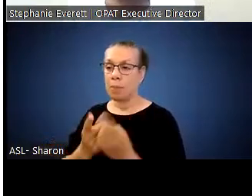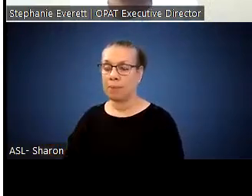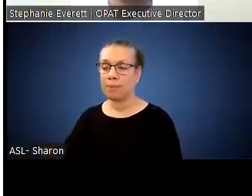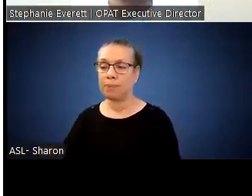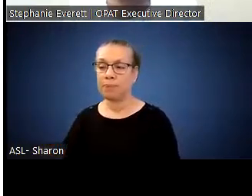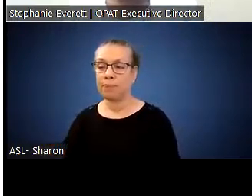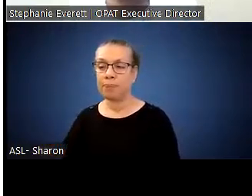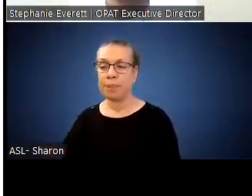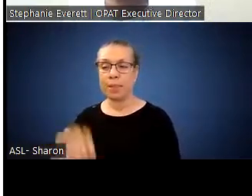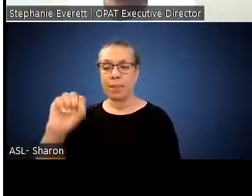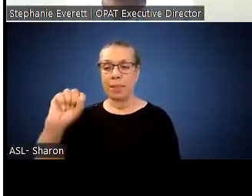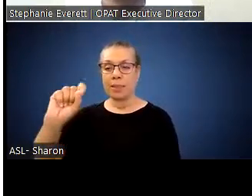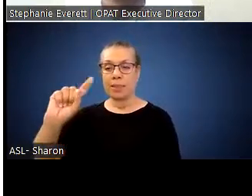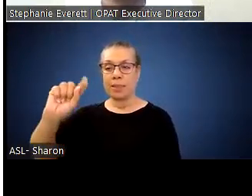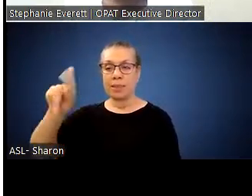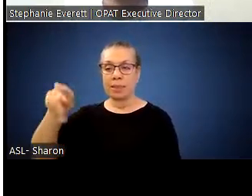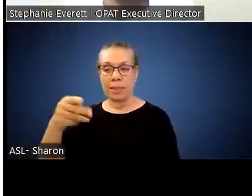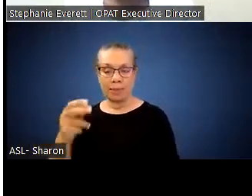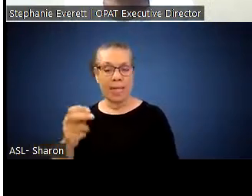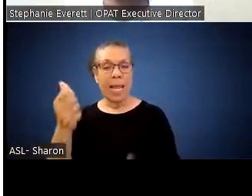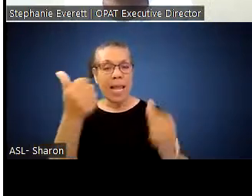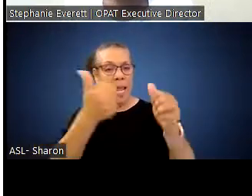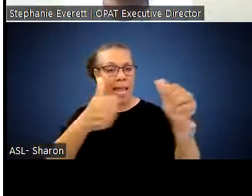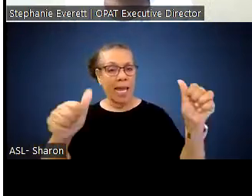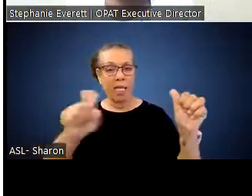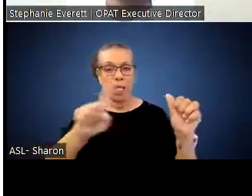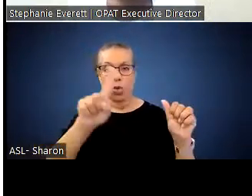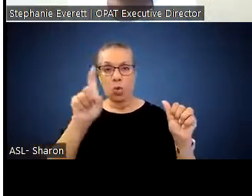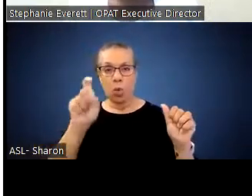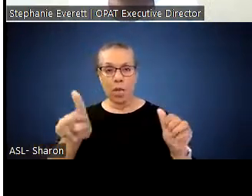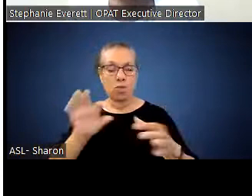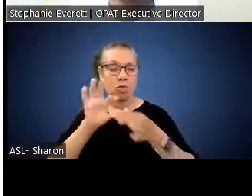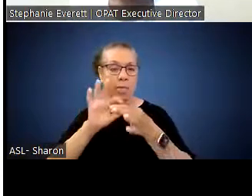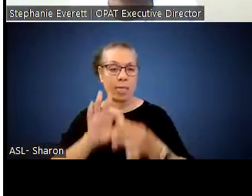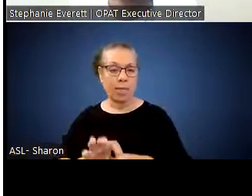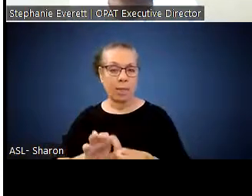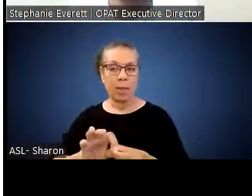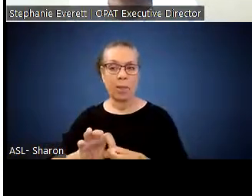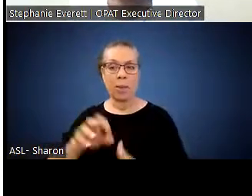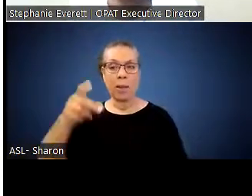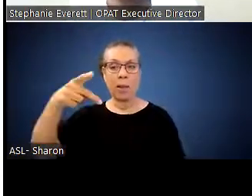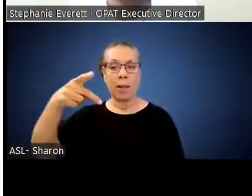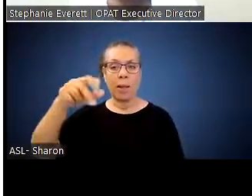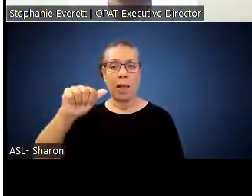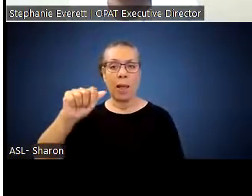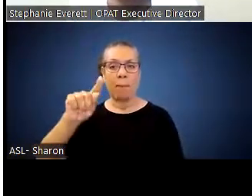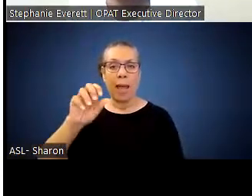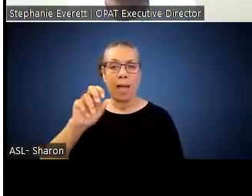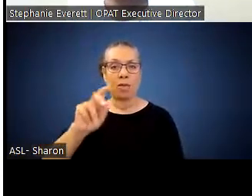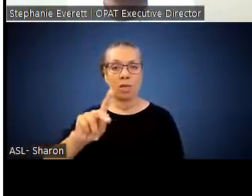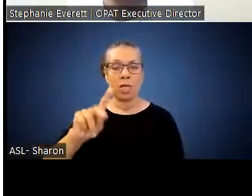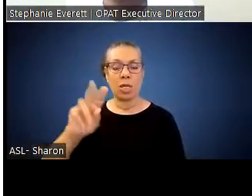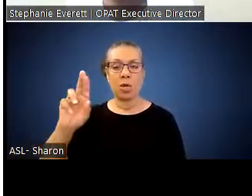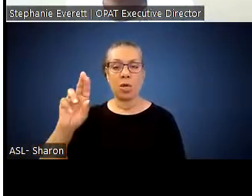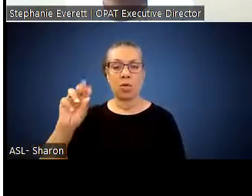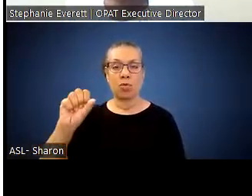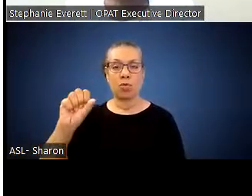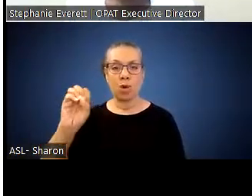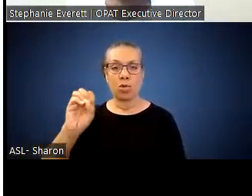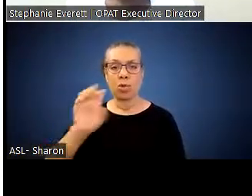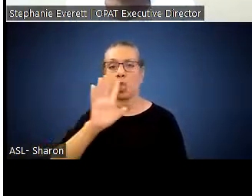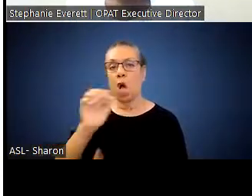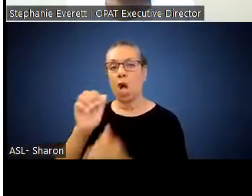related, I should have said this as well. Any questions related to Patrick Rose, you will have to address with the mayor's